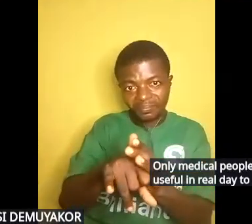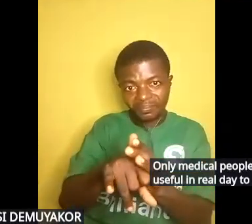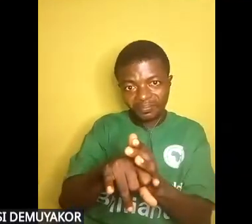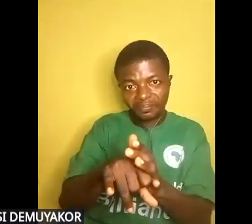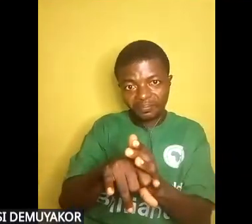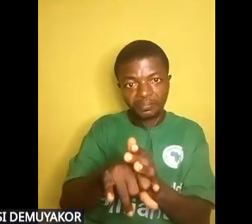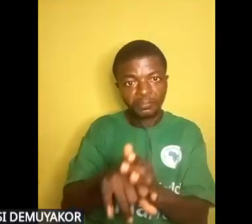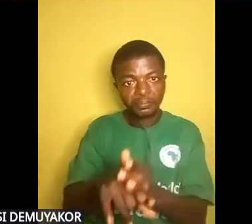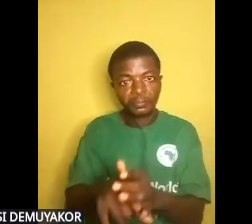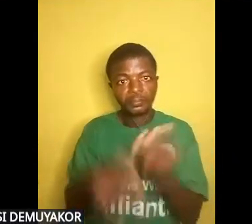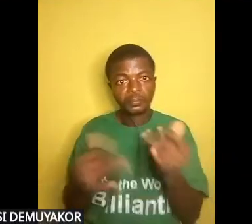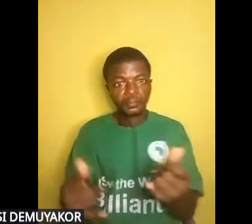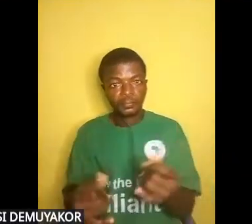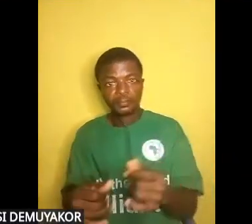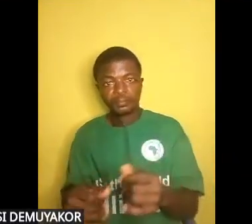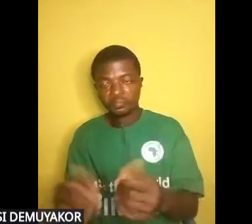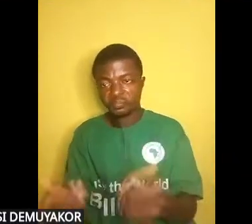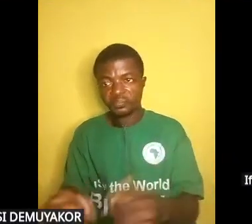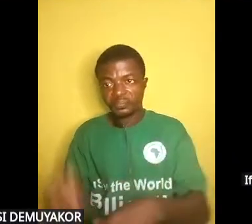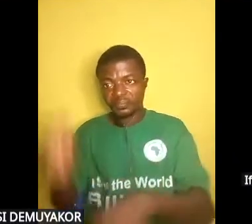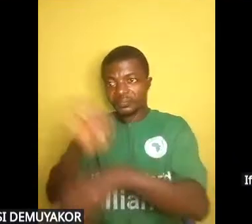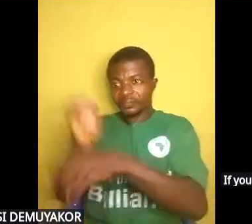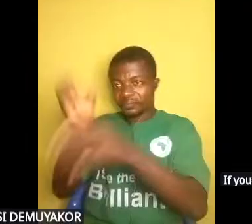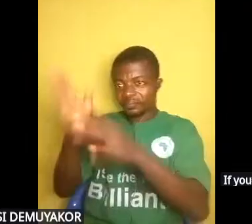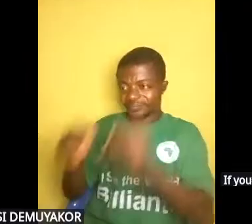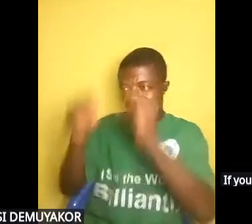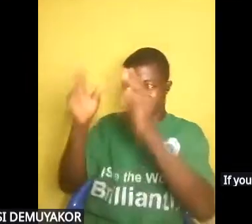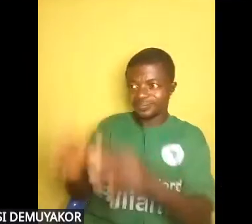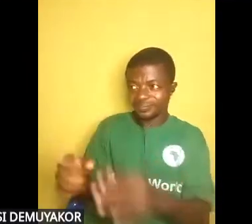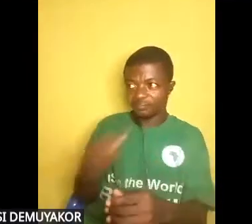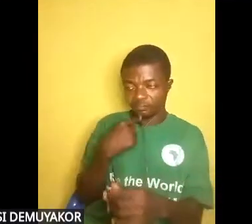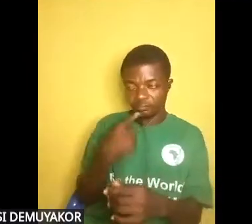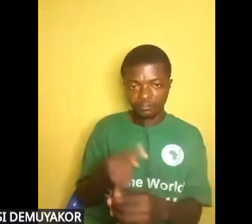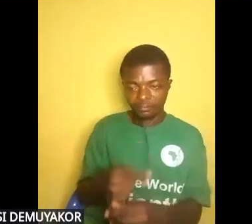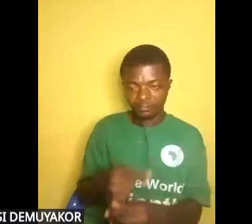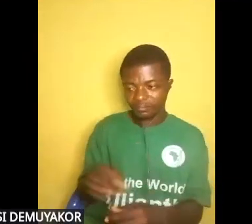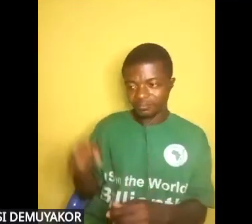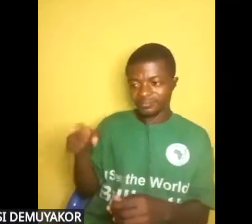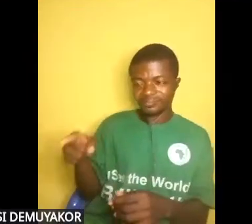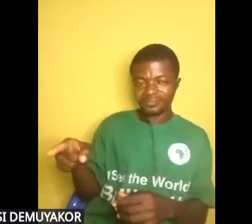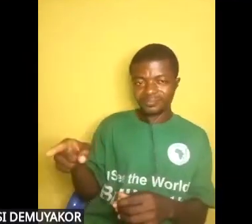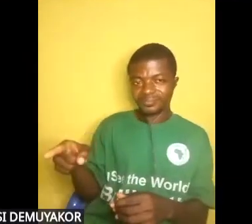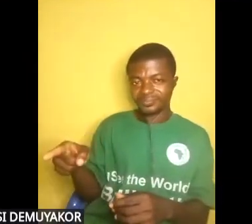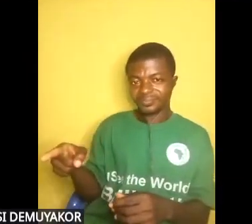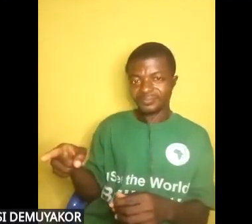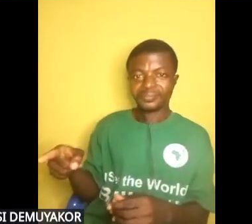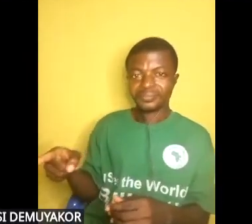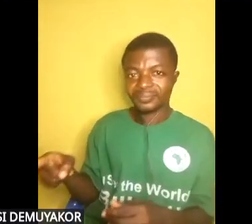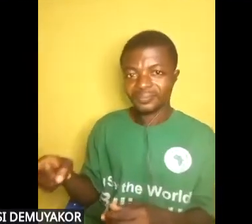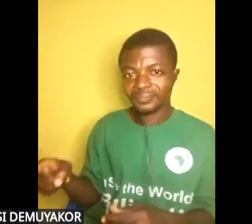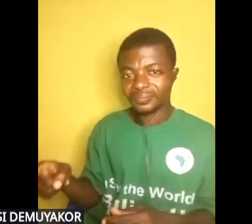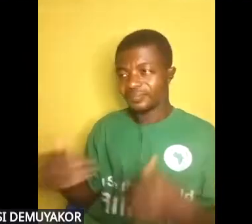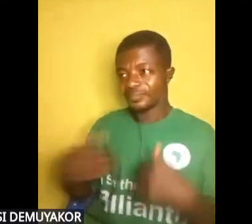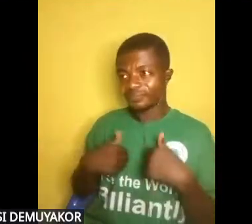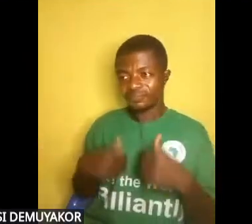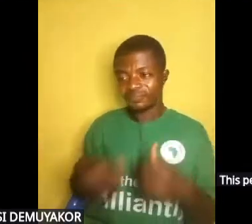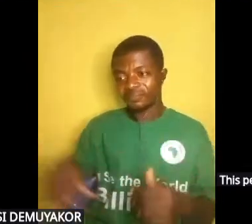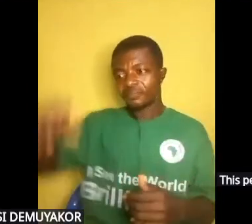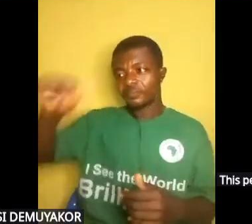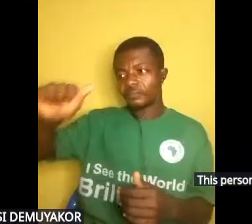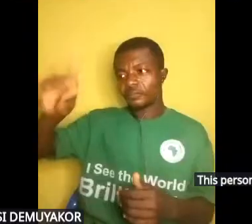go to an employer or a teacher and say, this person has attention deficit hyperactivity